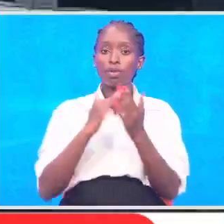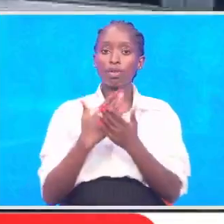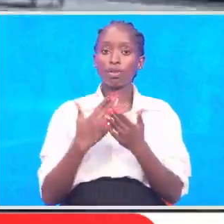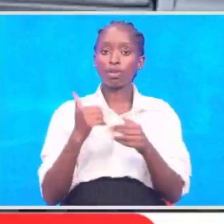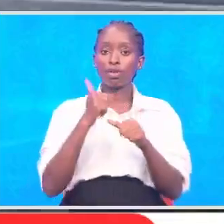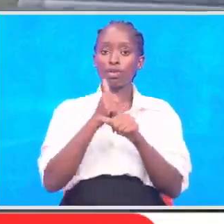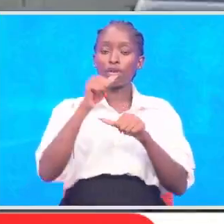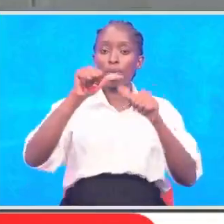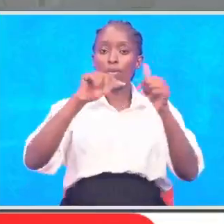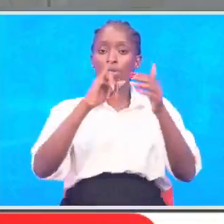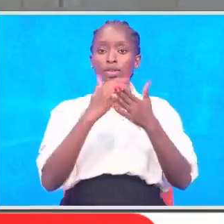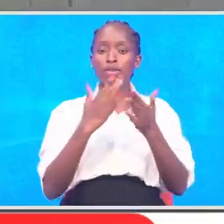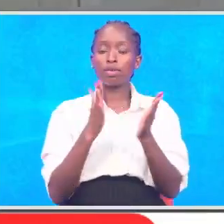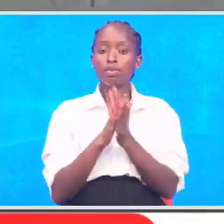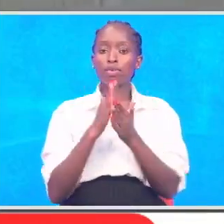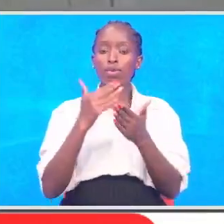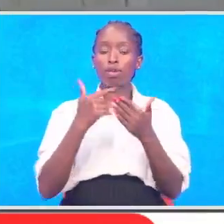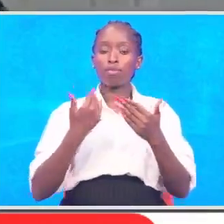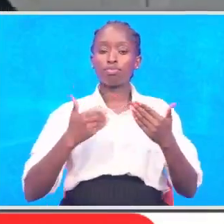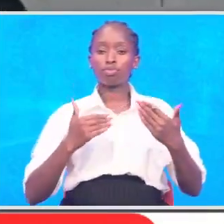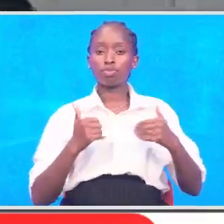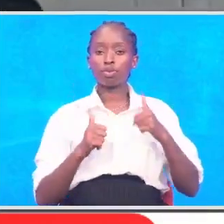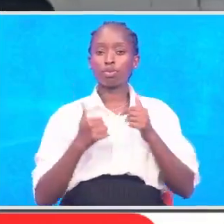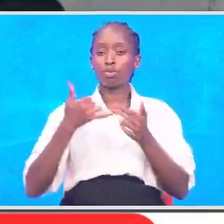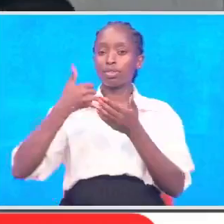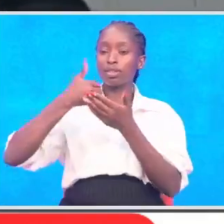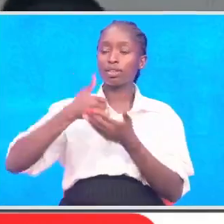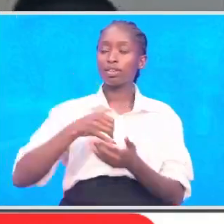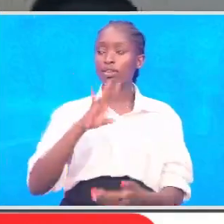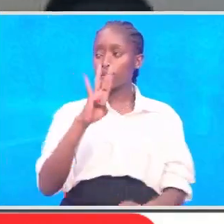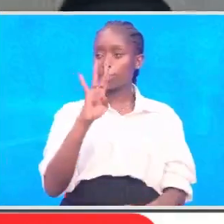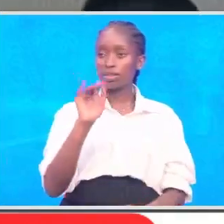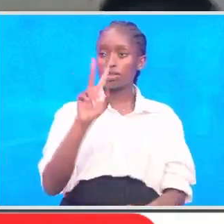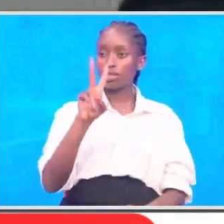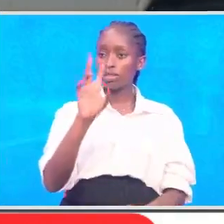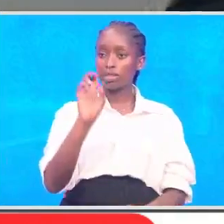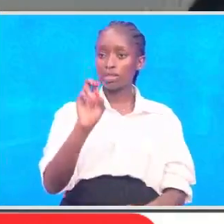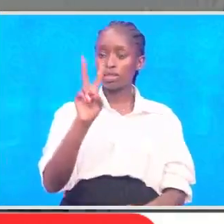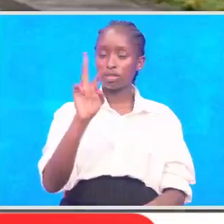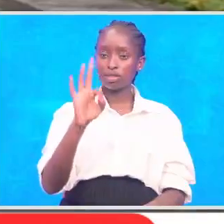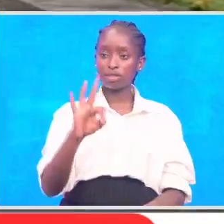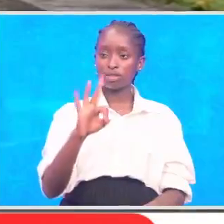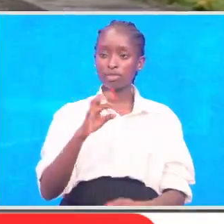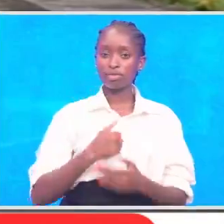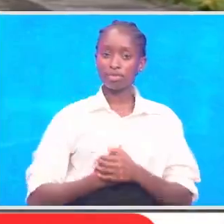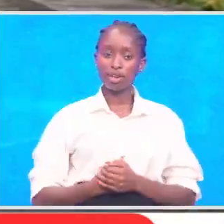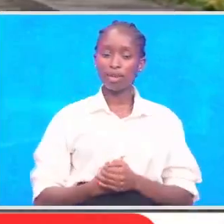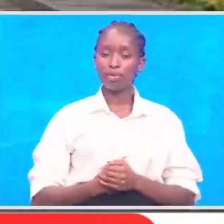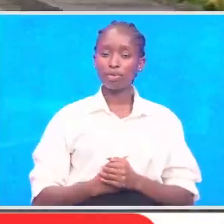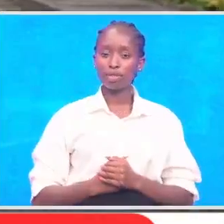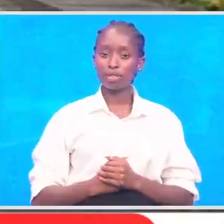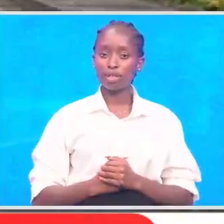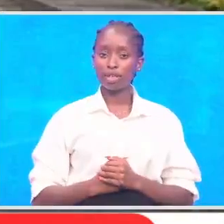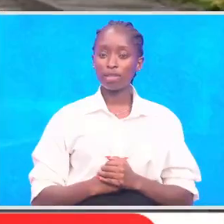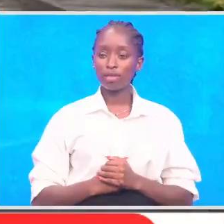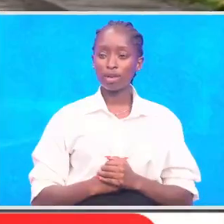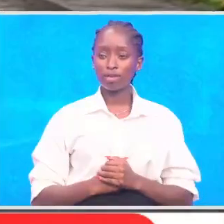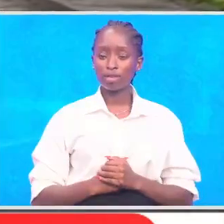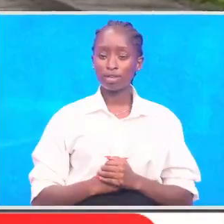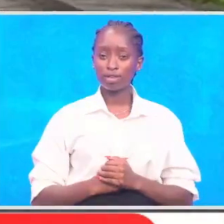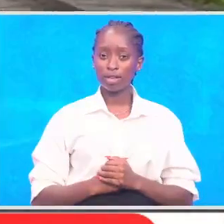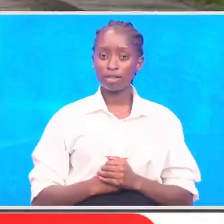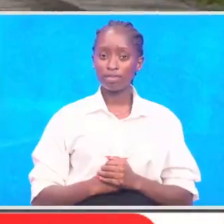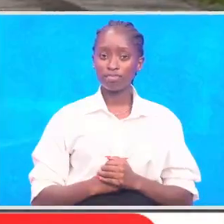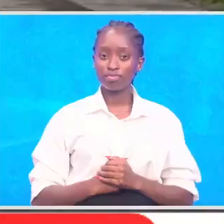serious and slight injuries, increased by 23.7% and 29.7% respectively, compared to